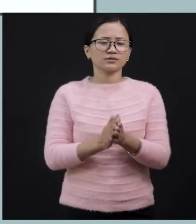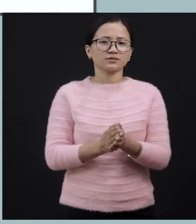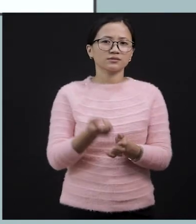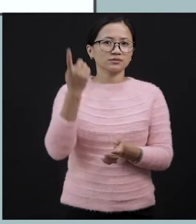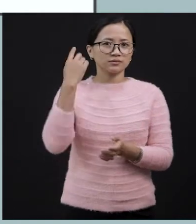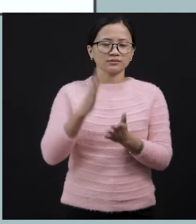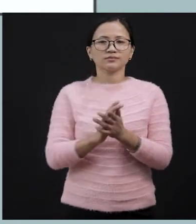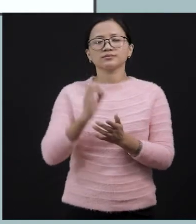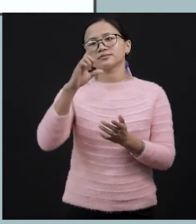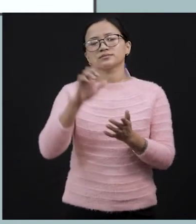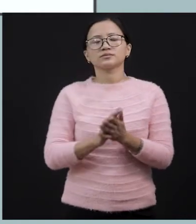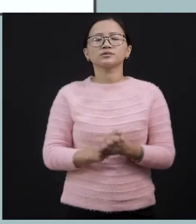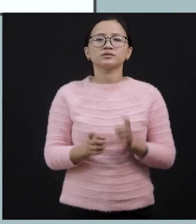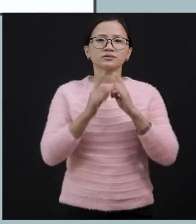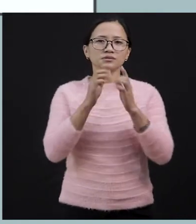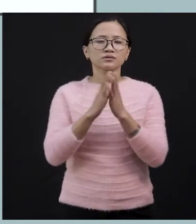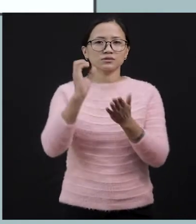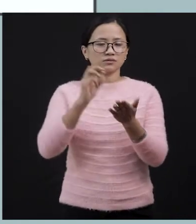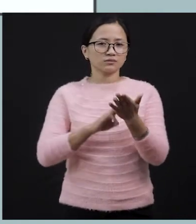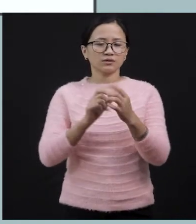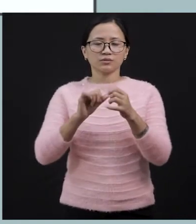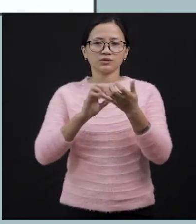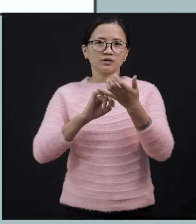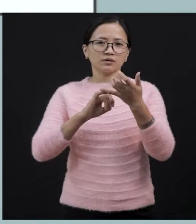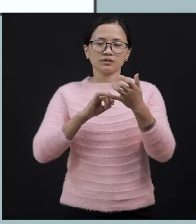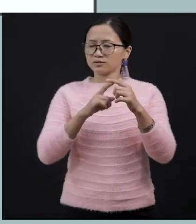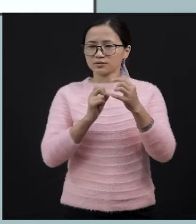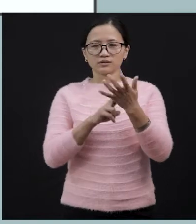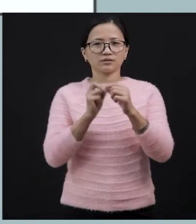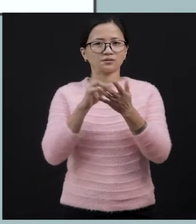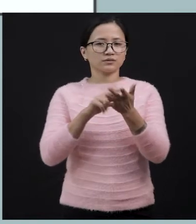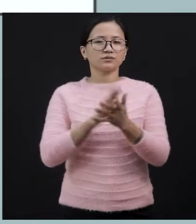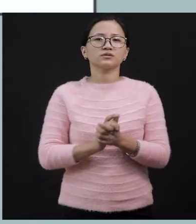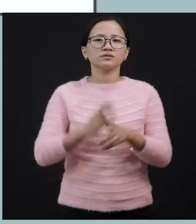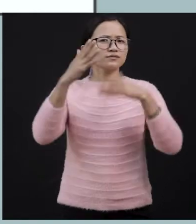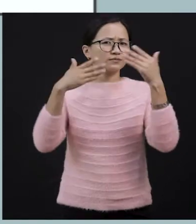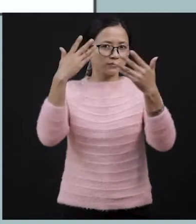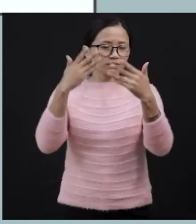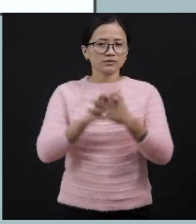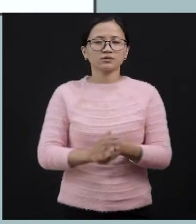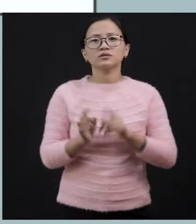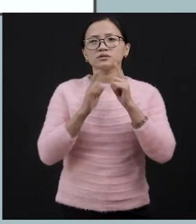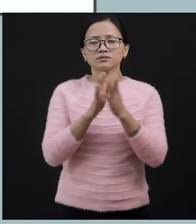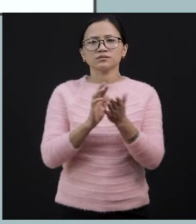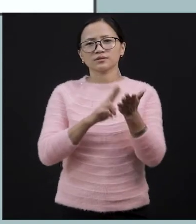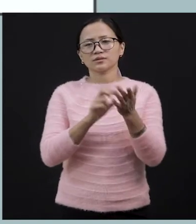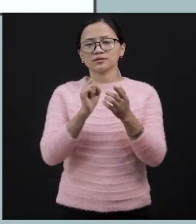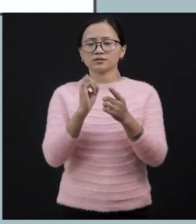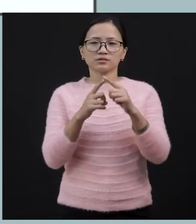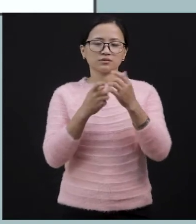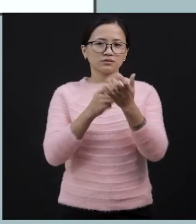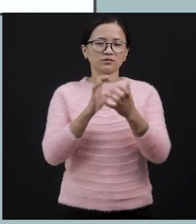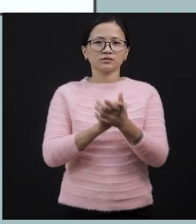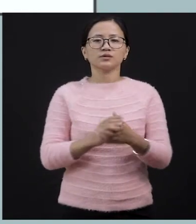have discussed about the composition of air, right? So we have discussed that nitrogen and